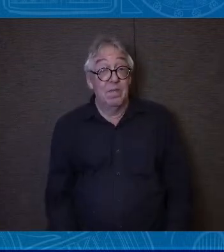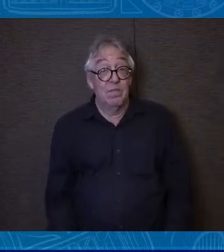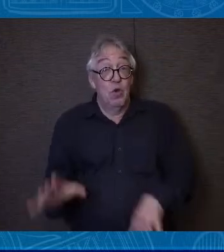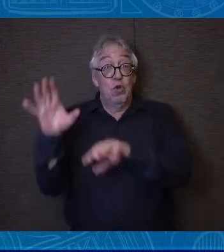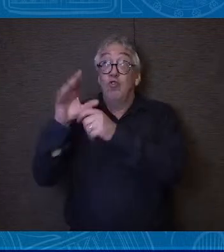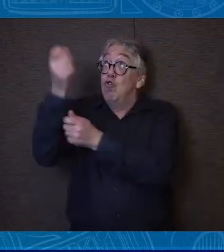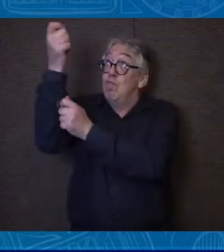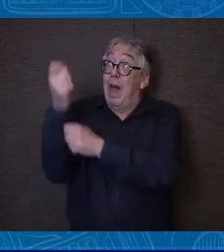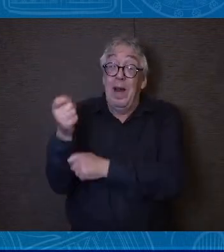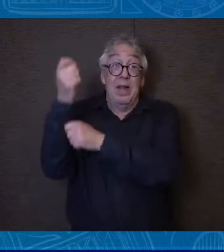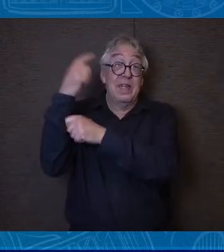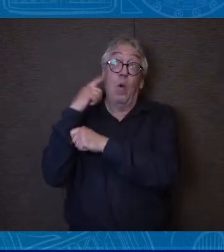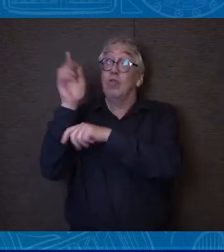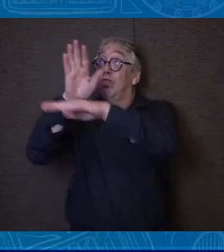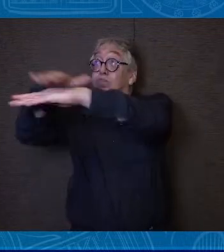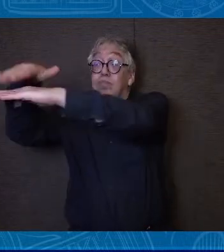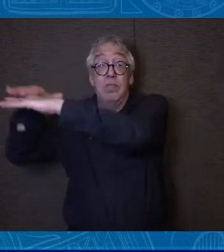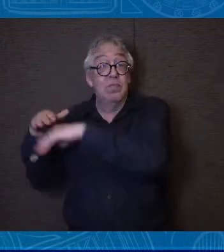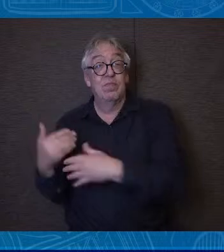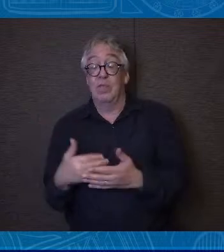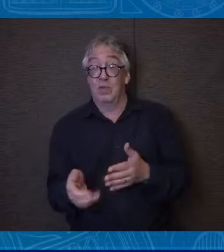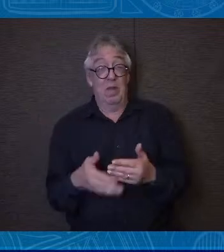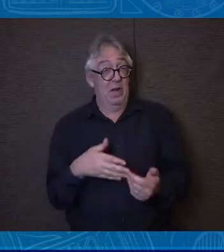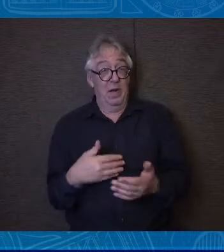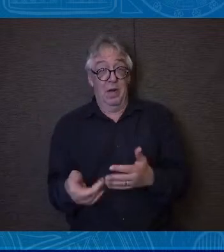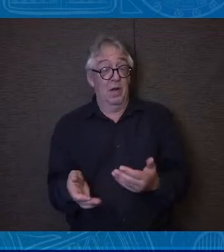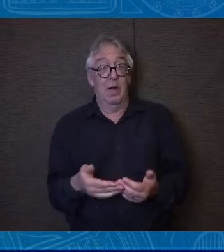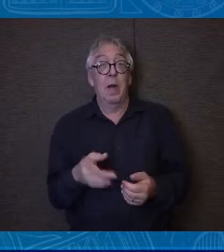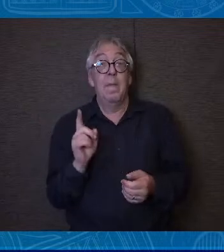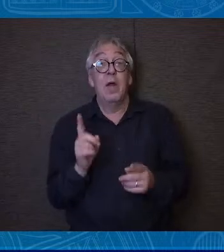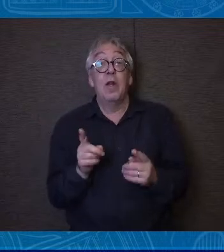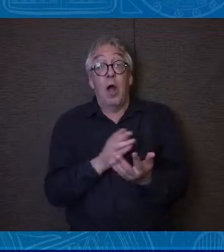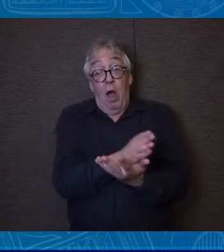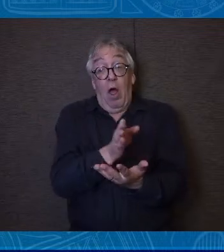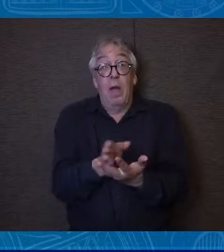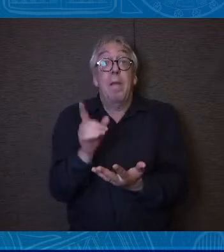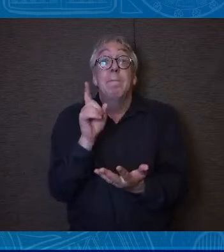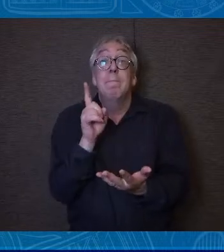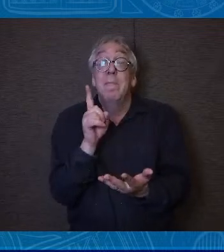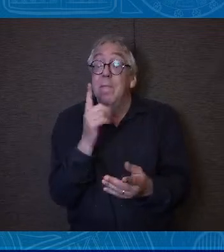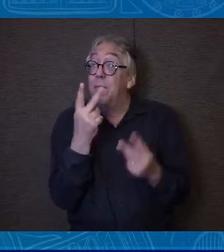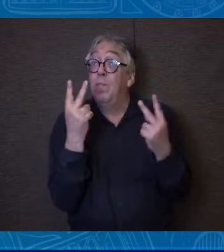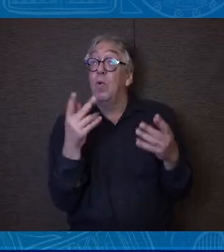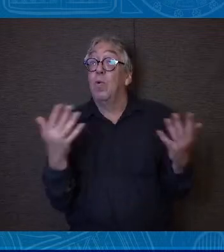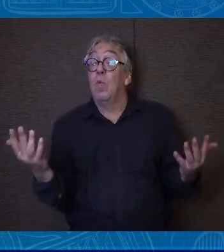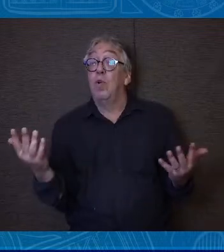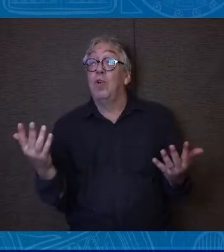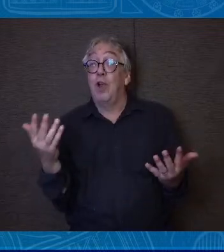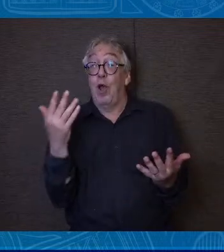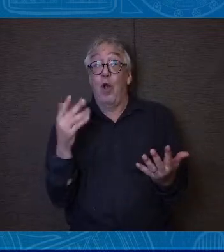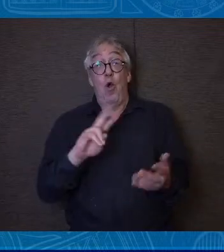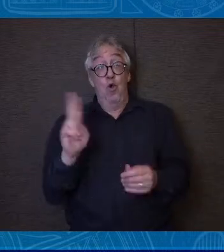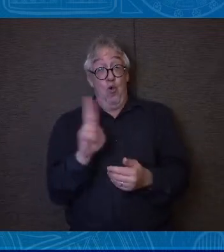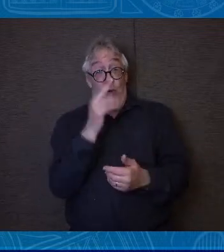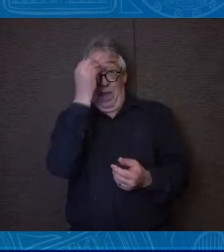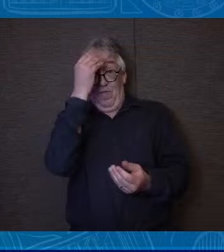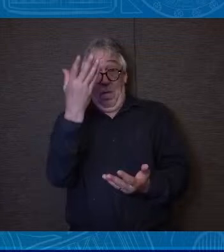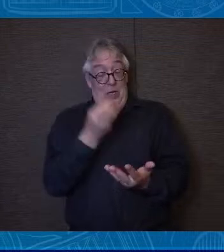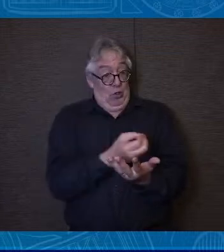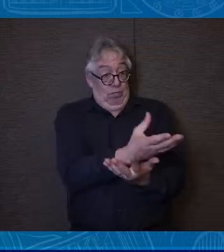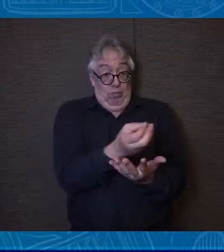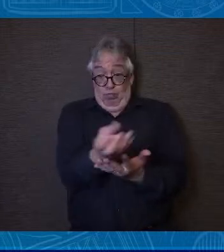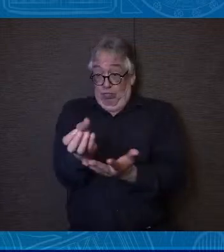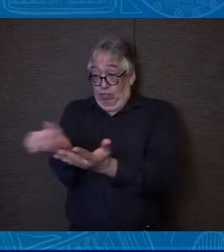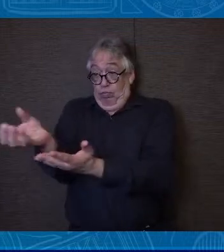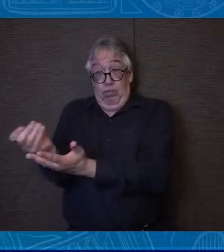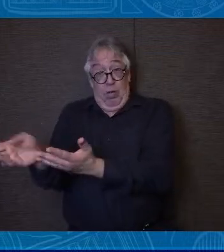Important. But then you have to be very careful that the messaging is consistent so that then there is no trust erosion.